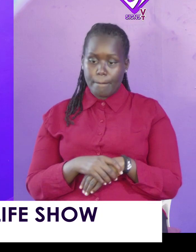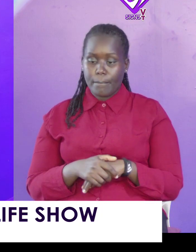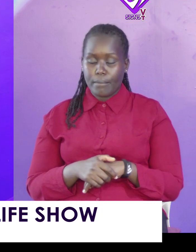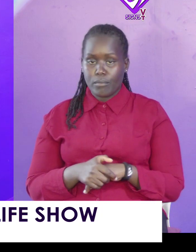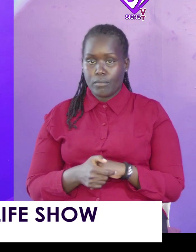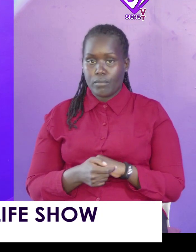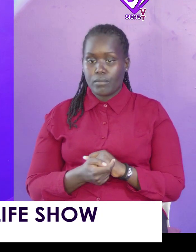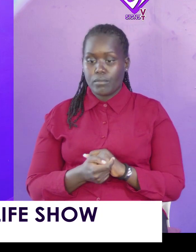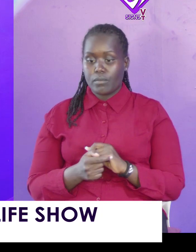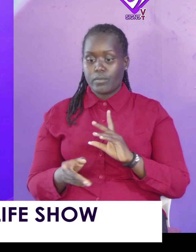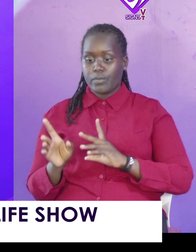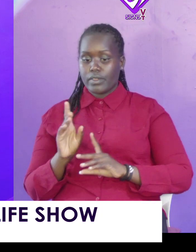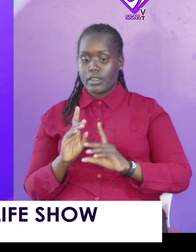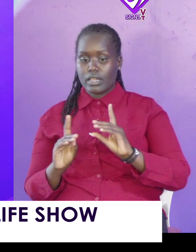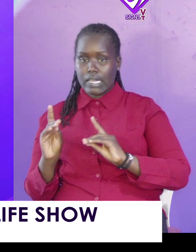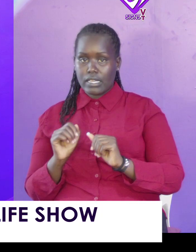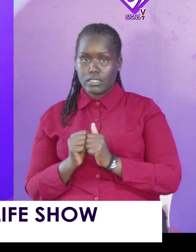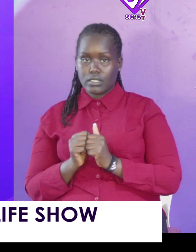don't just dance with,